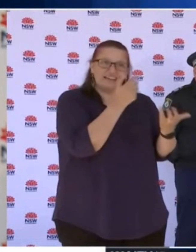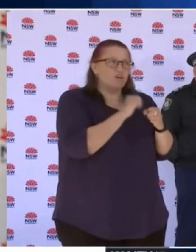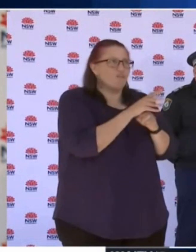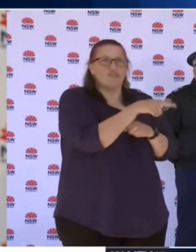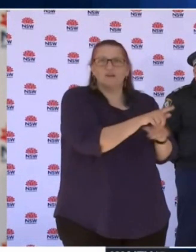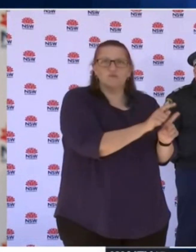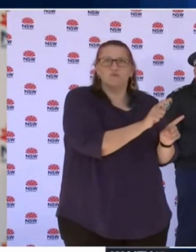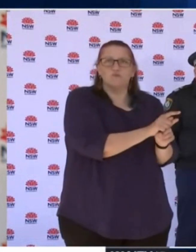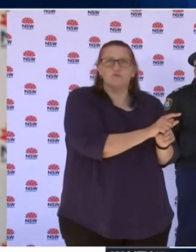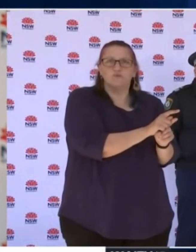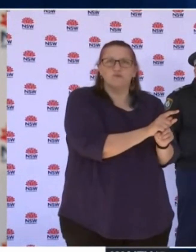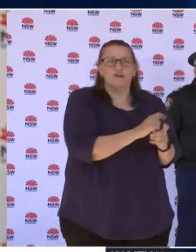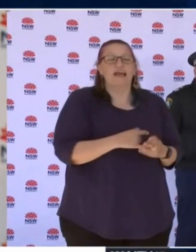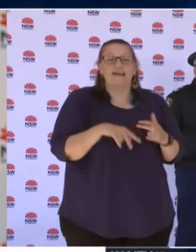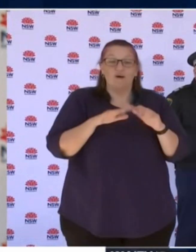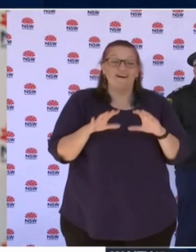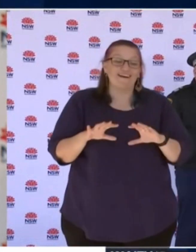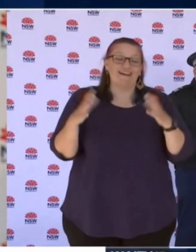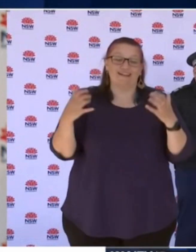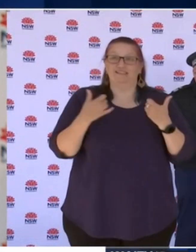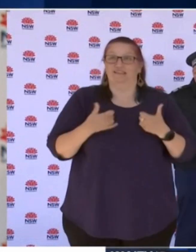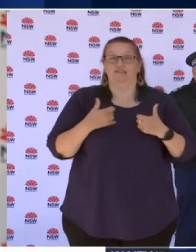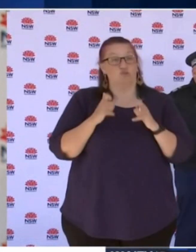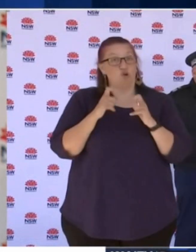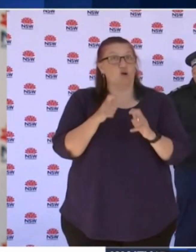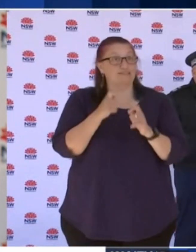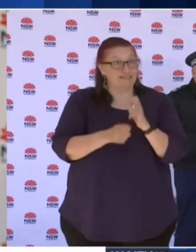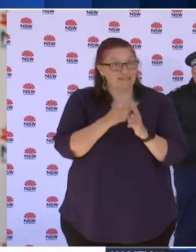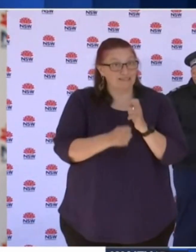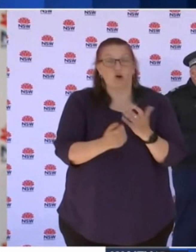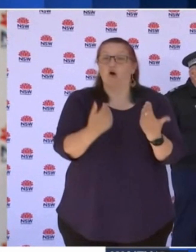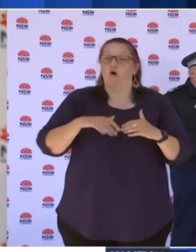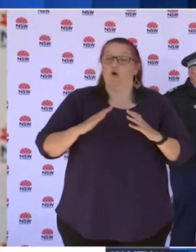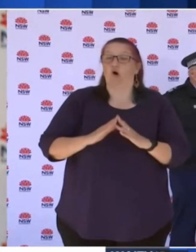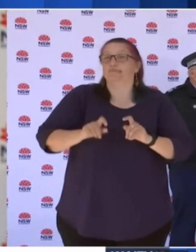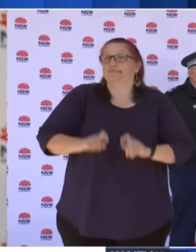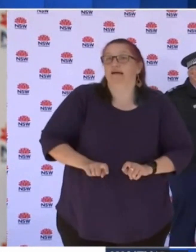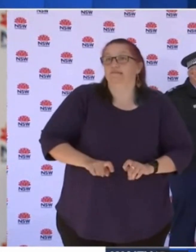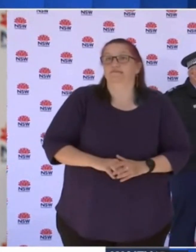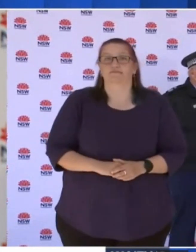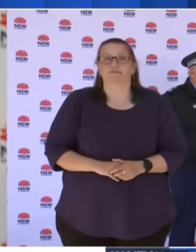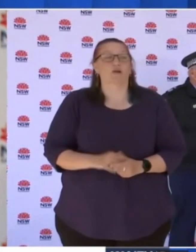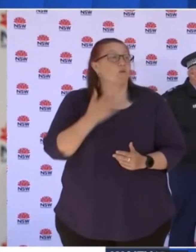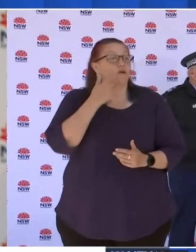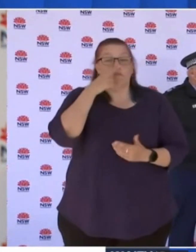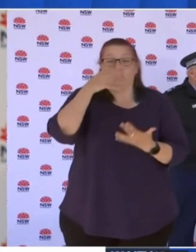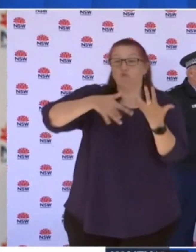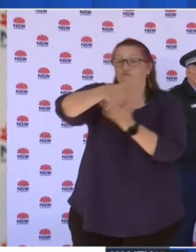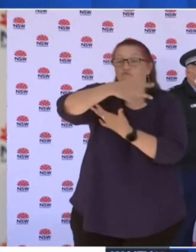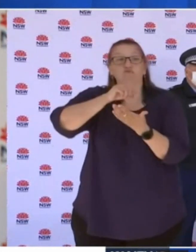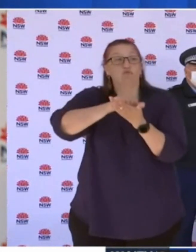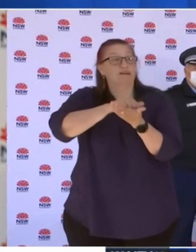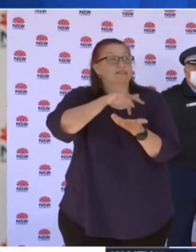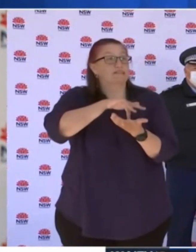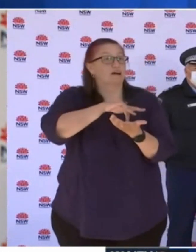test. But also it highlights the importance as people are moving around in shopping centres. Please do assume that